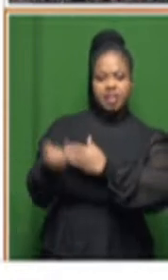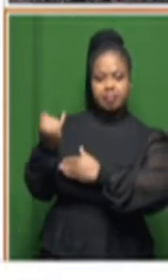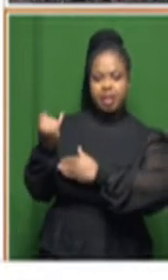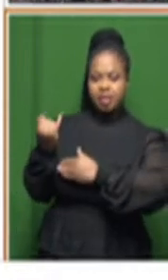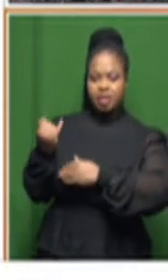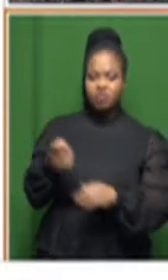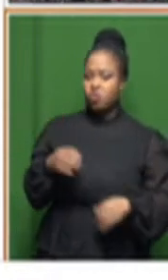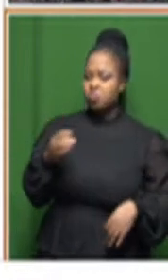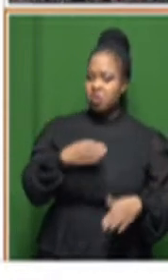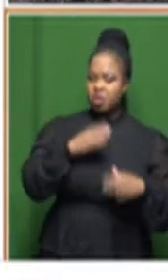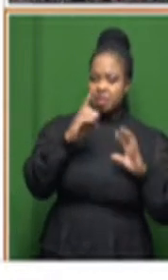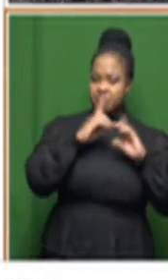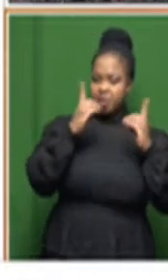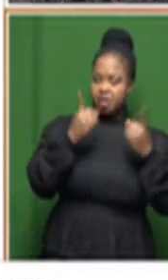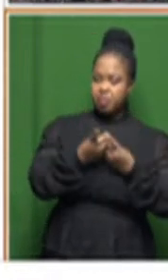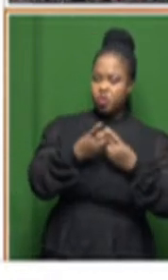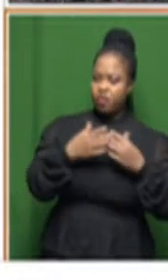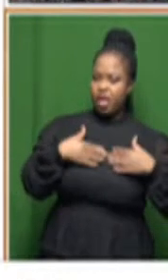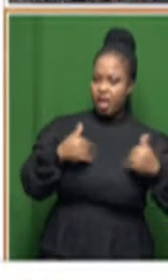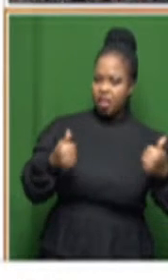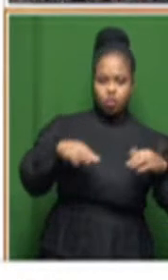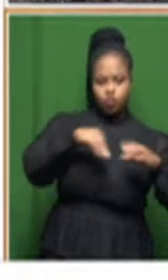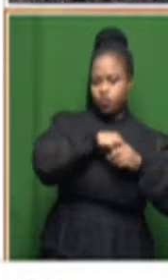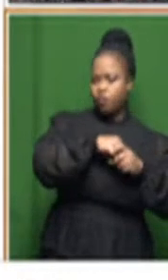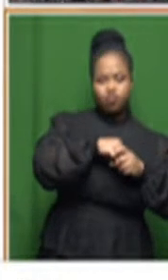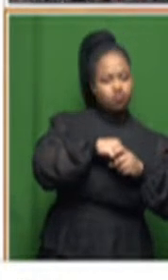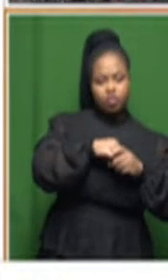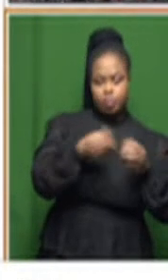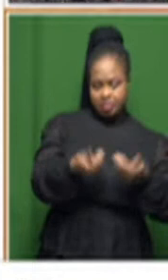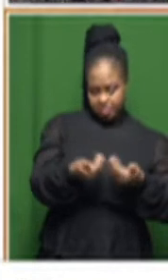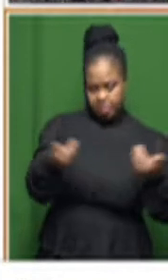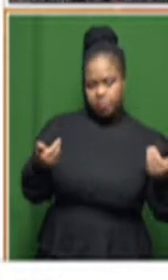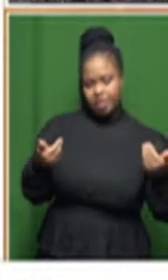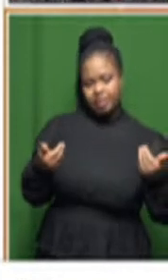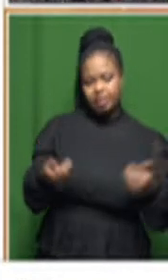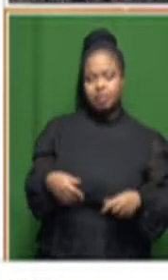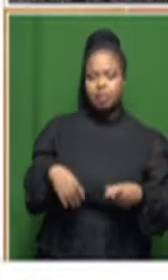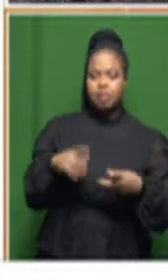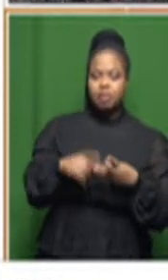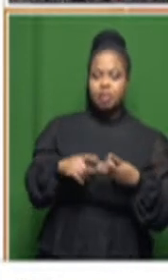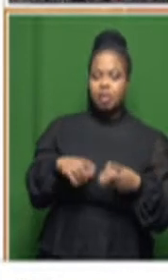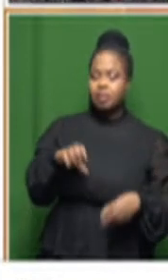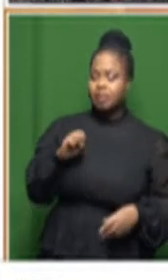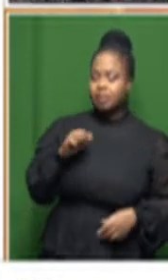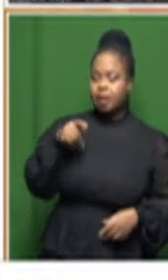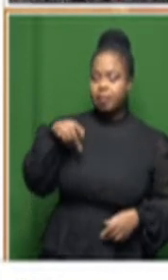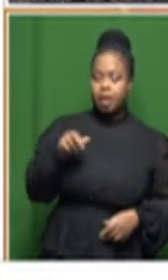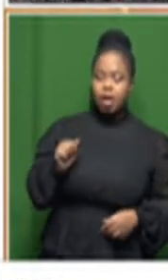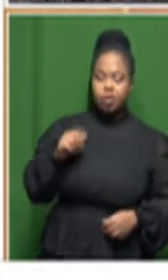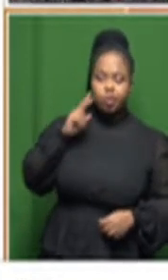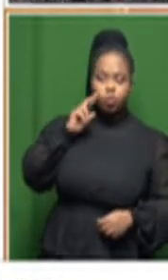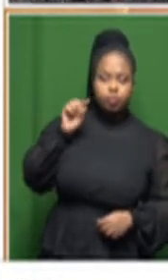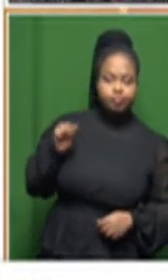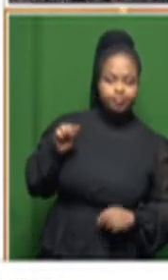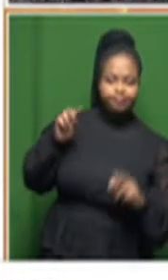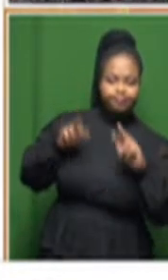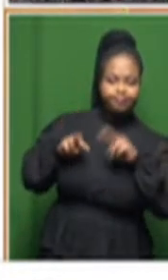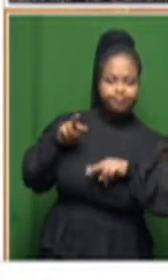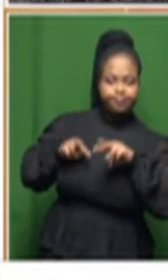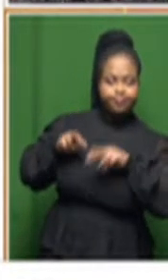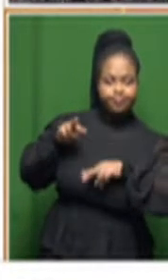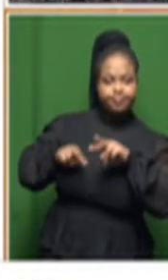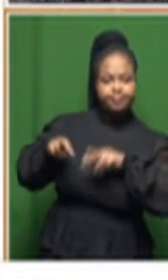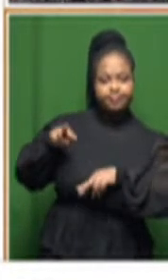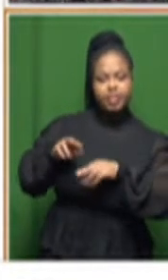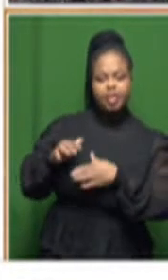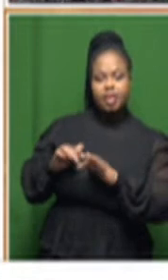the Department of Health and SAPRA. They then look at these cases and they do the causality assessment and